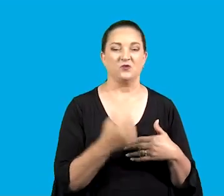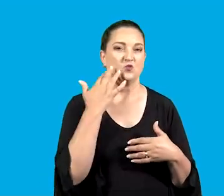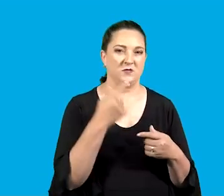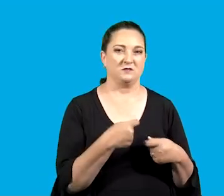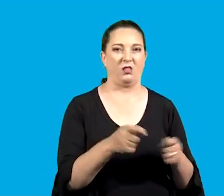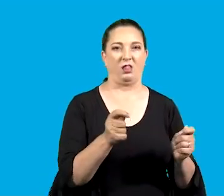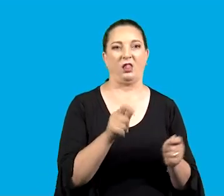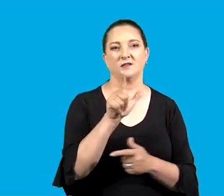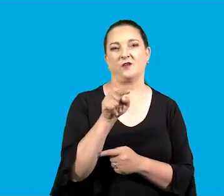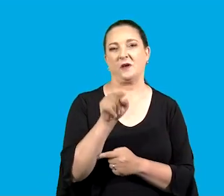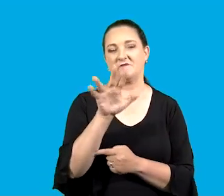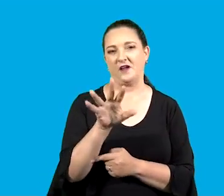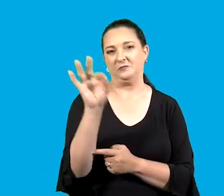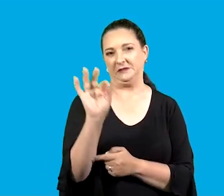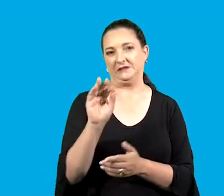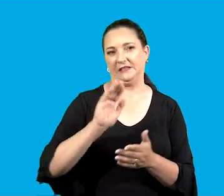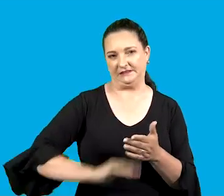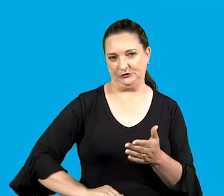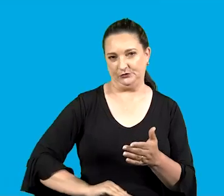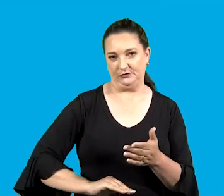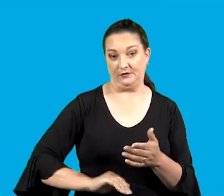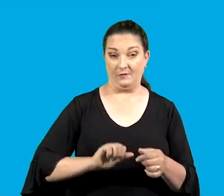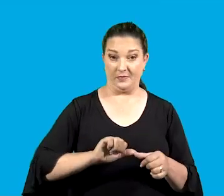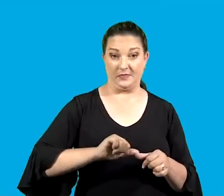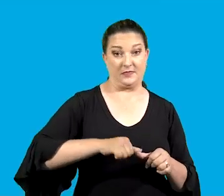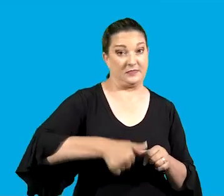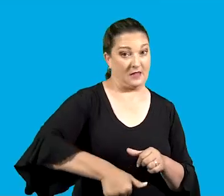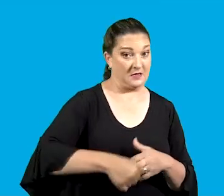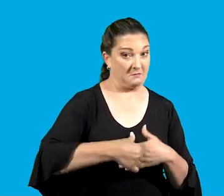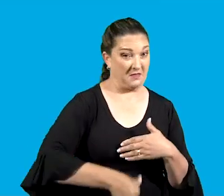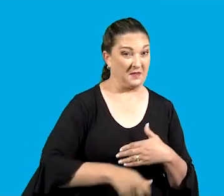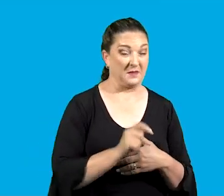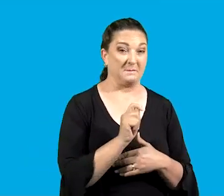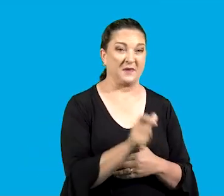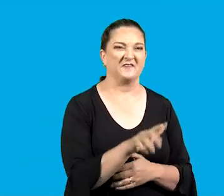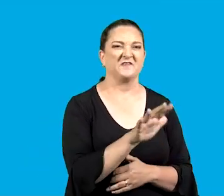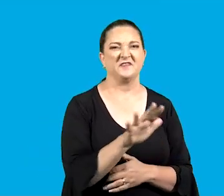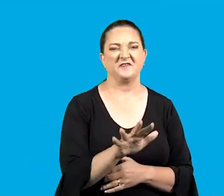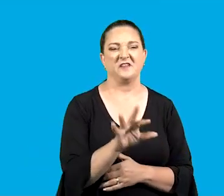7.5% discount. Then 55% pay in the month following the month of sale.